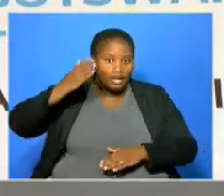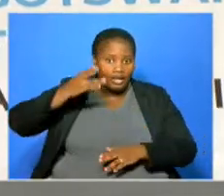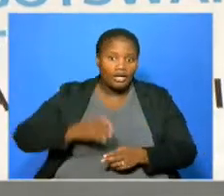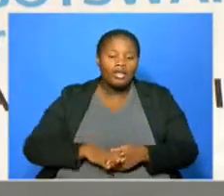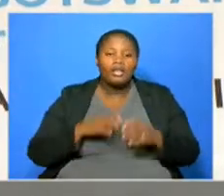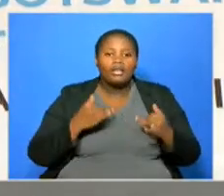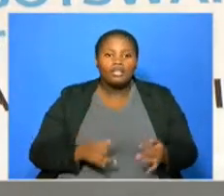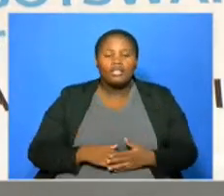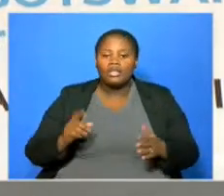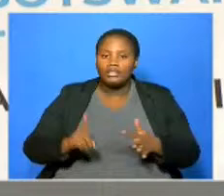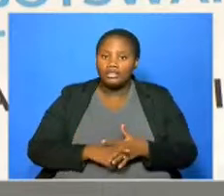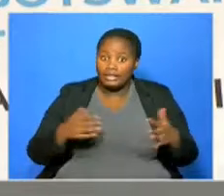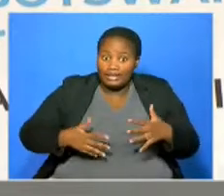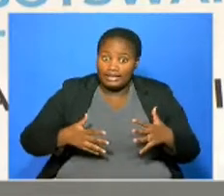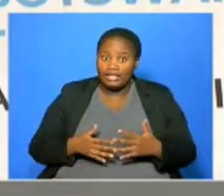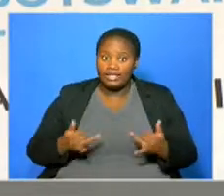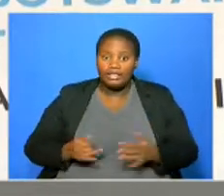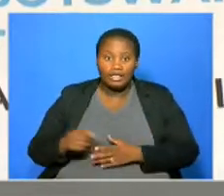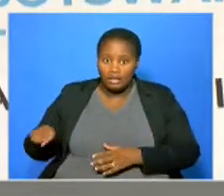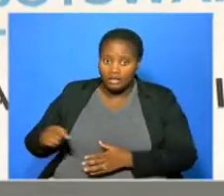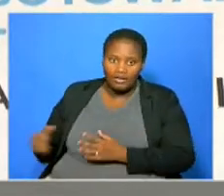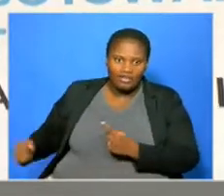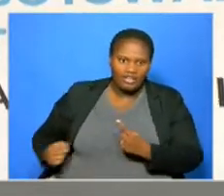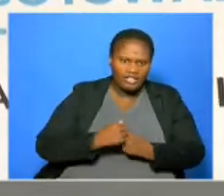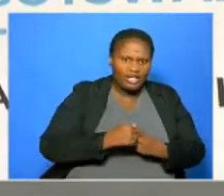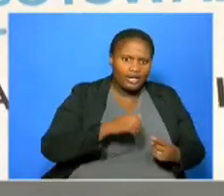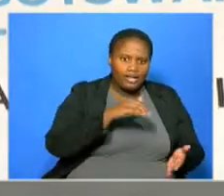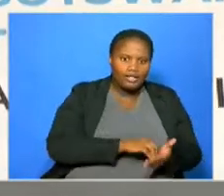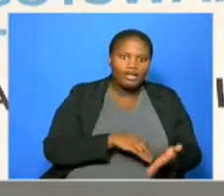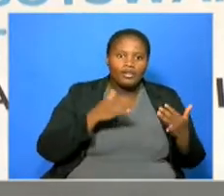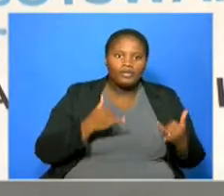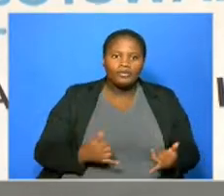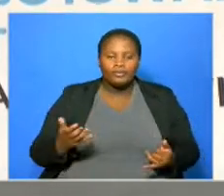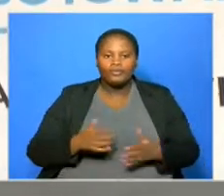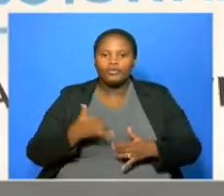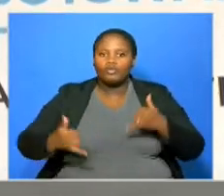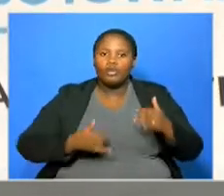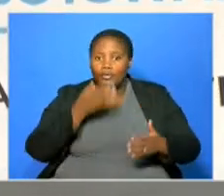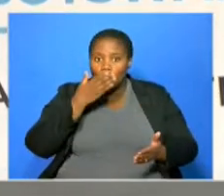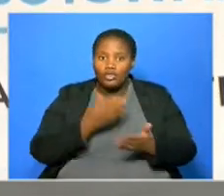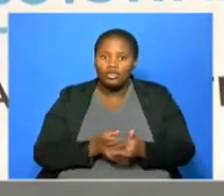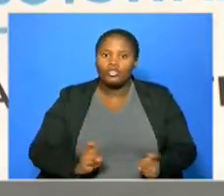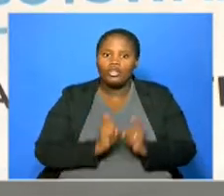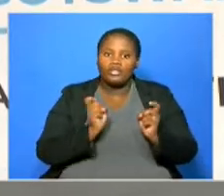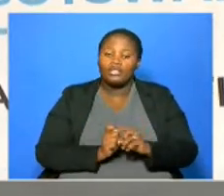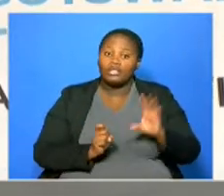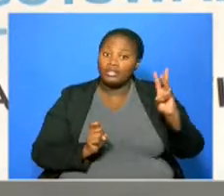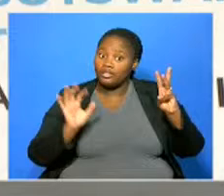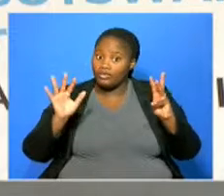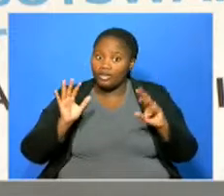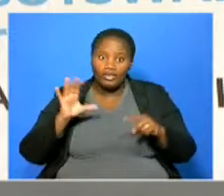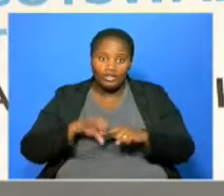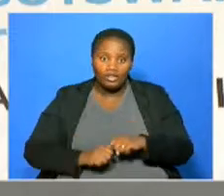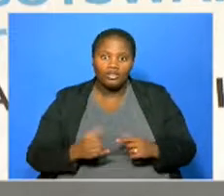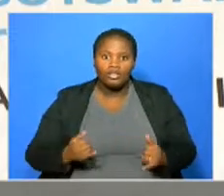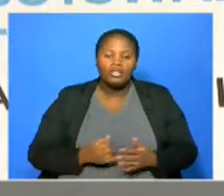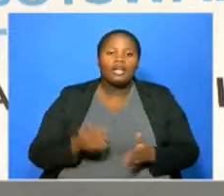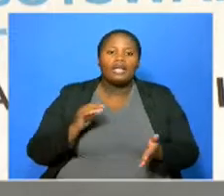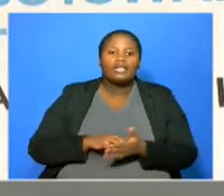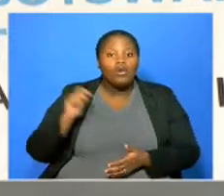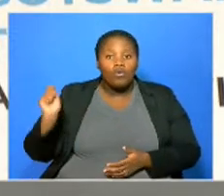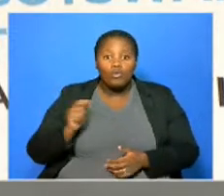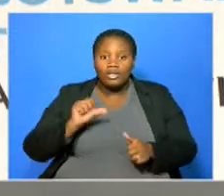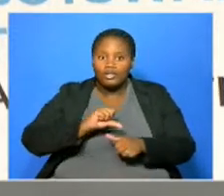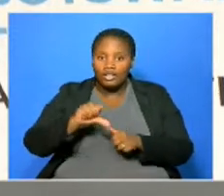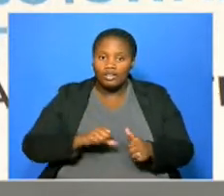I started to feel nervous again, and he came back to 5-all. Then I played a really good game to go 6-5 up. Then he won the next game